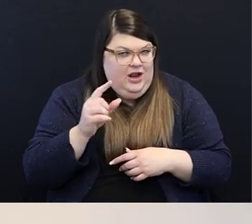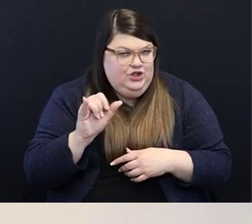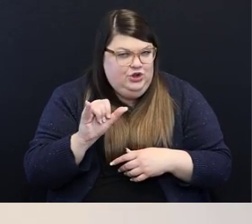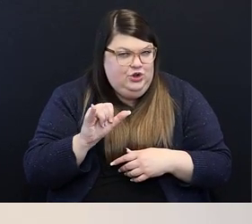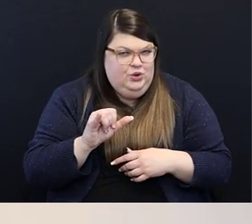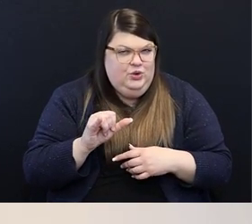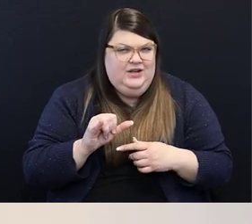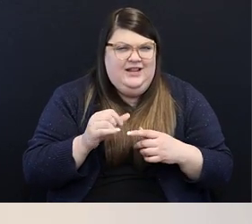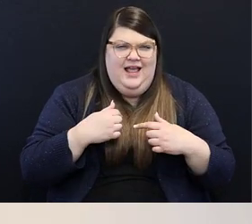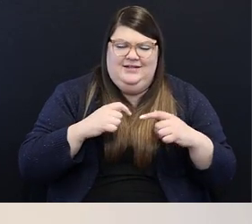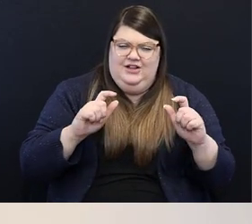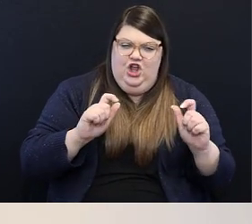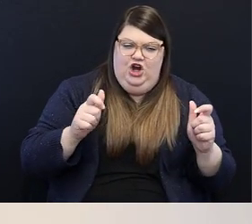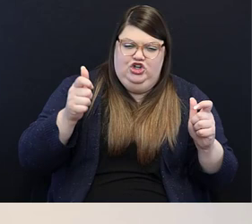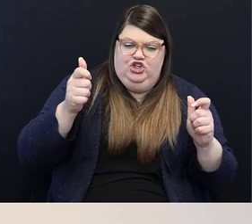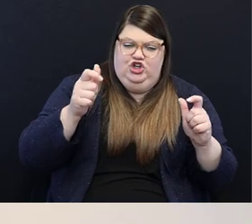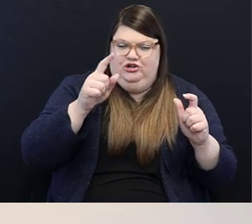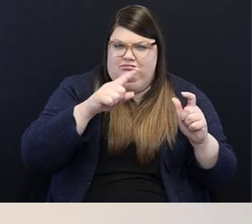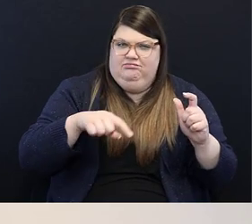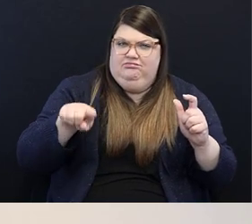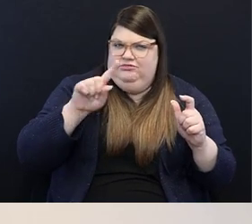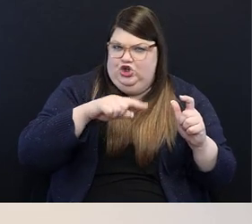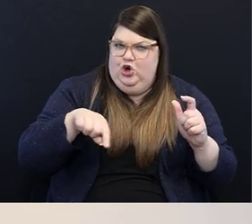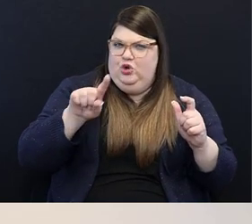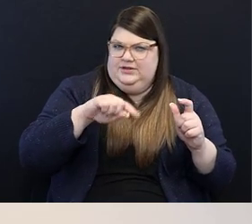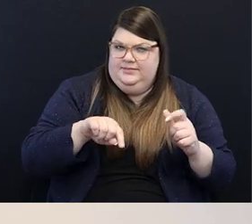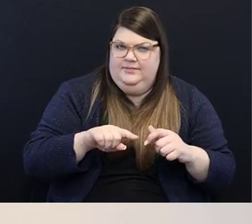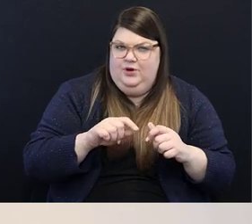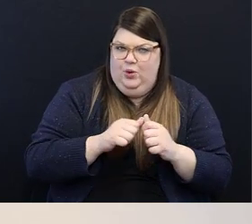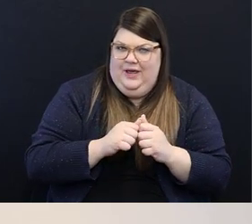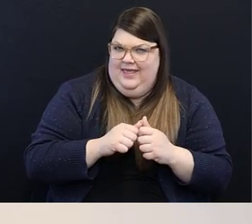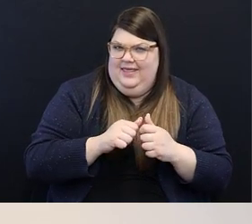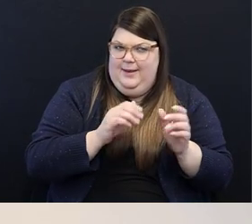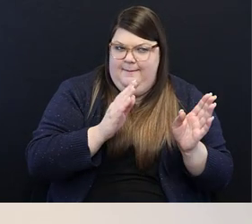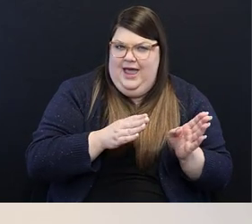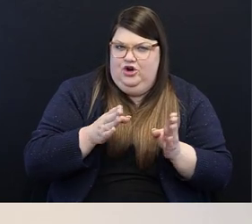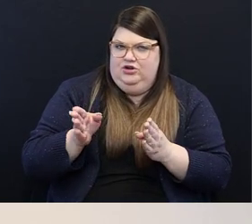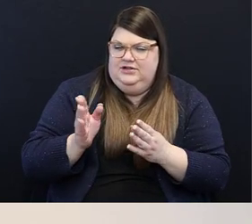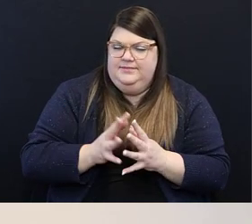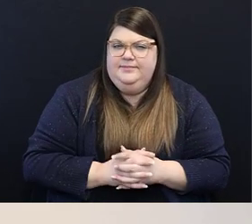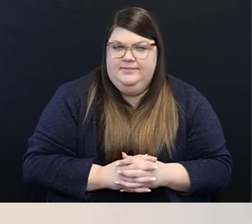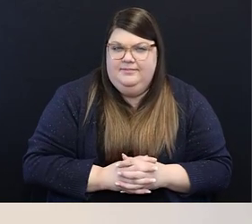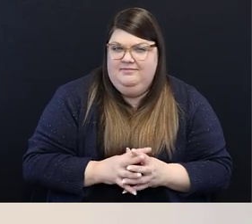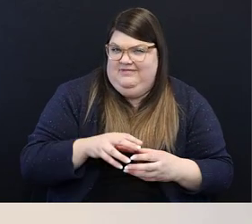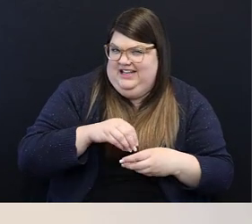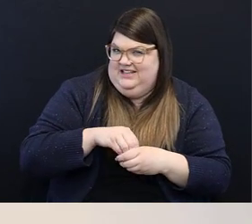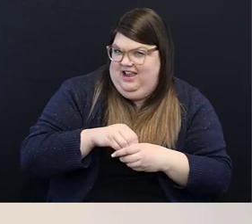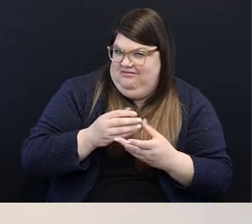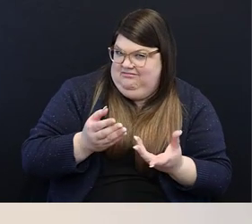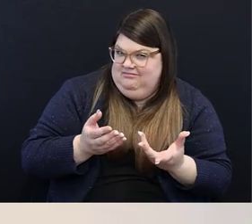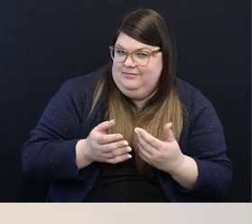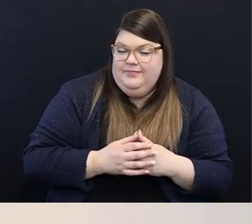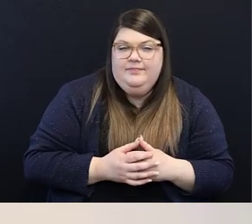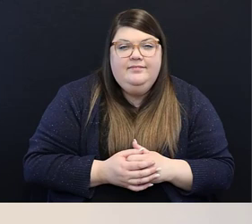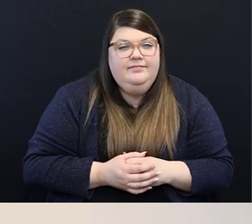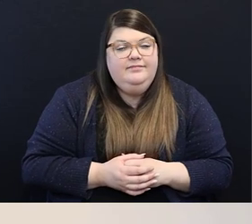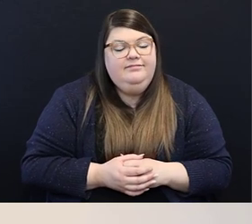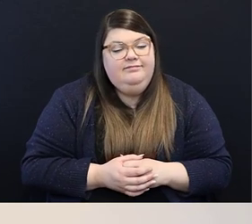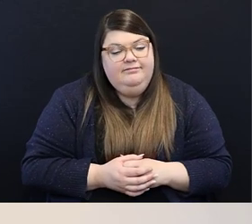kind of the larger circles with patterns inside them.